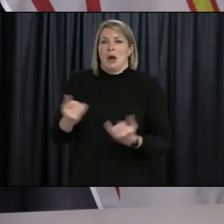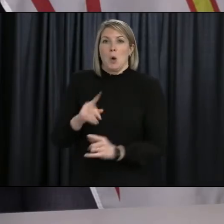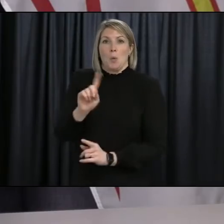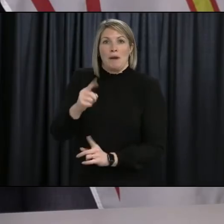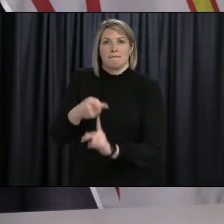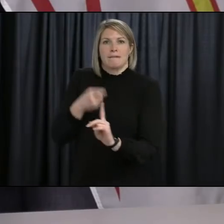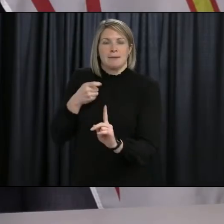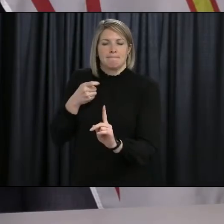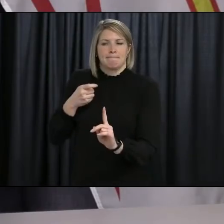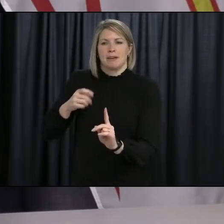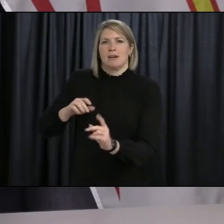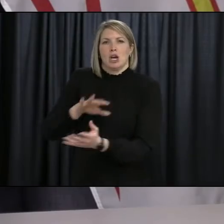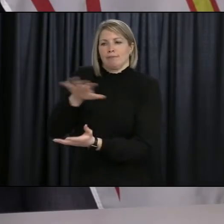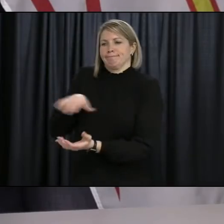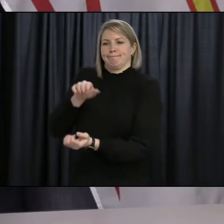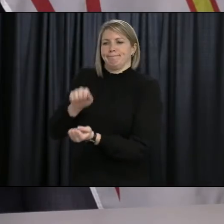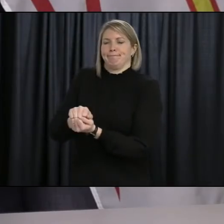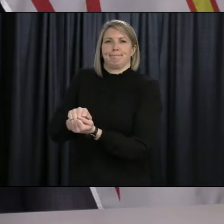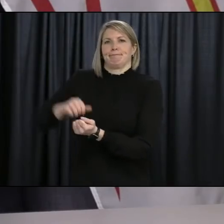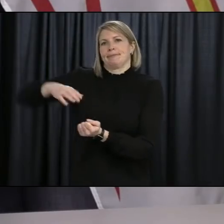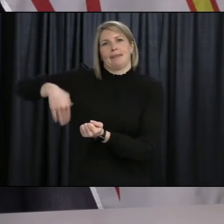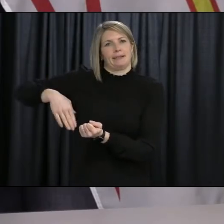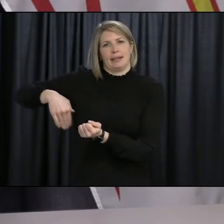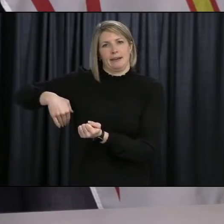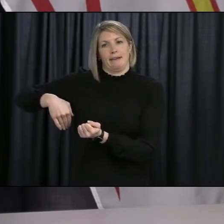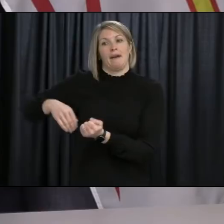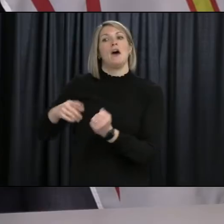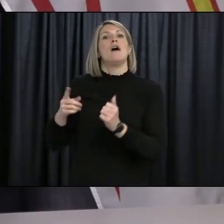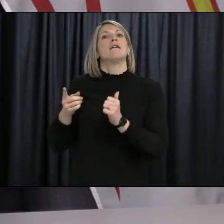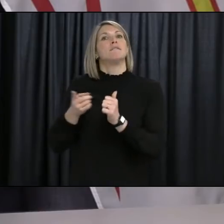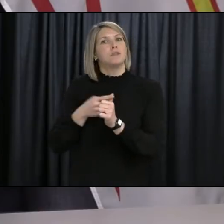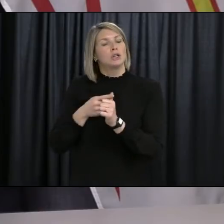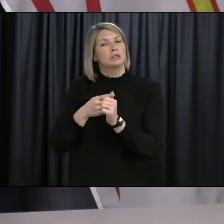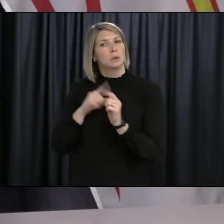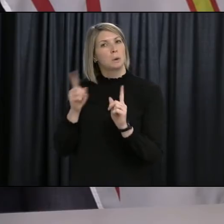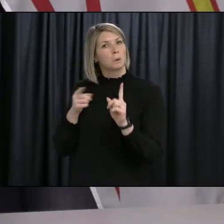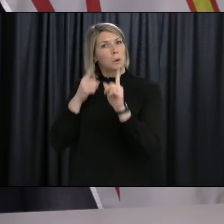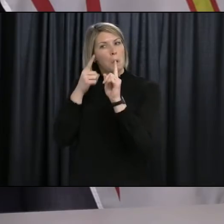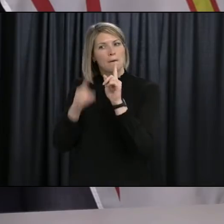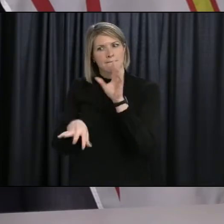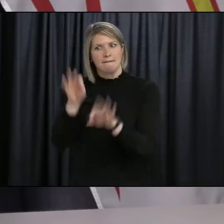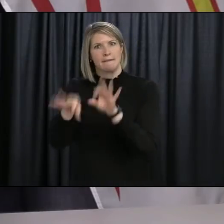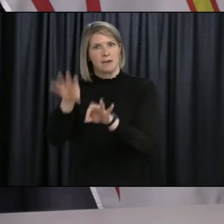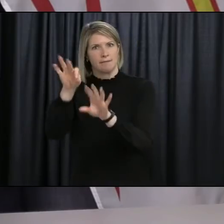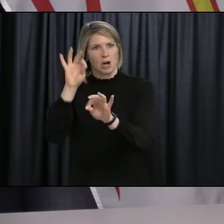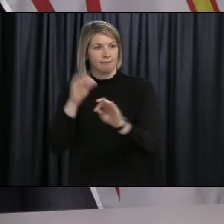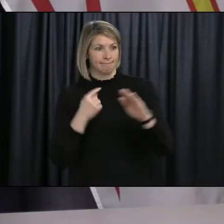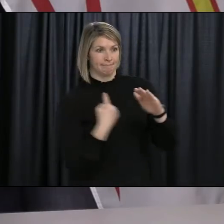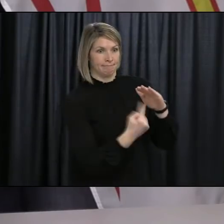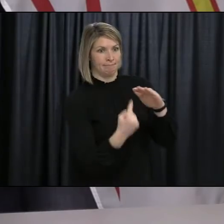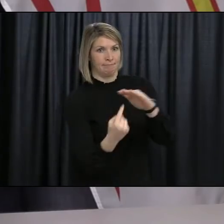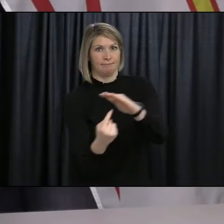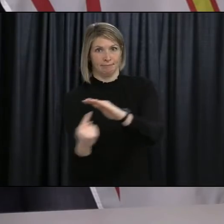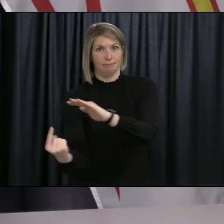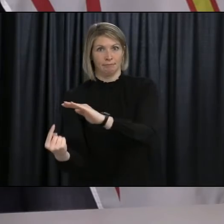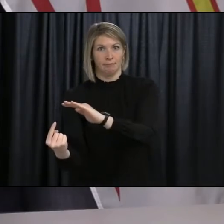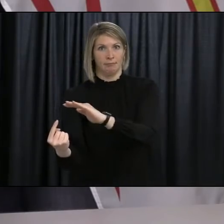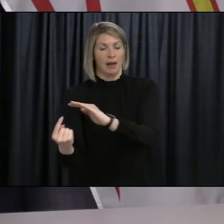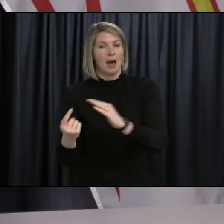feel that we have been successful at that, we have people in isolation and